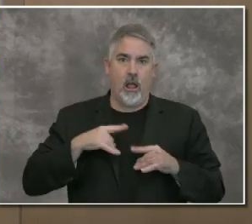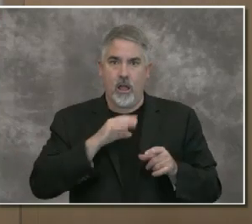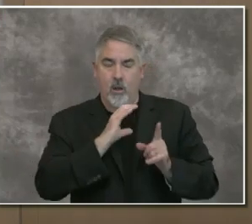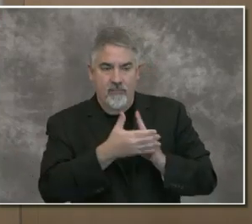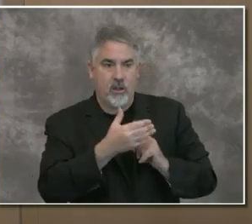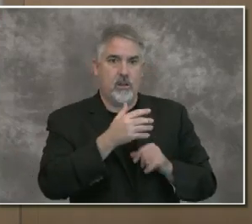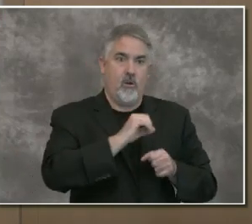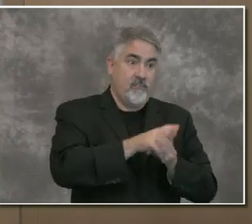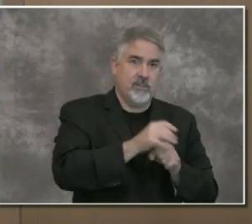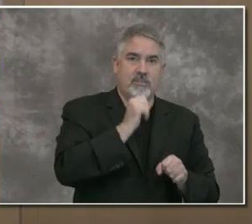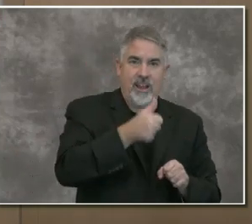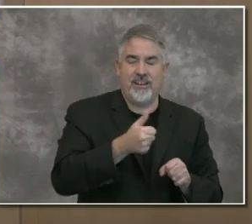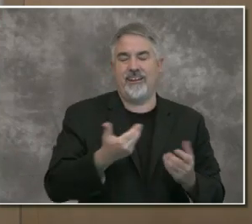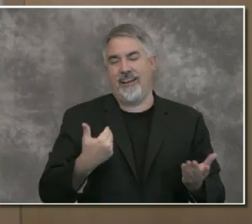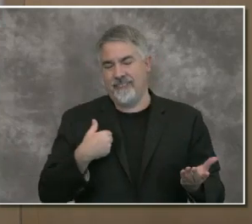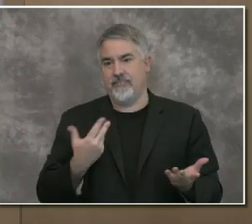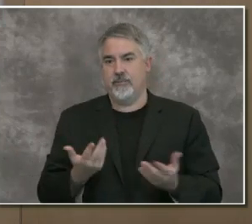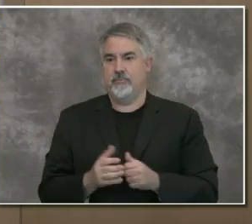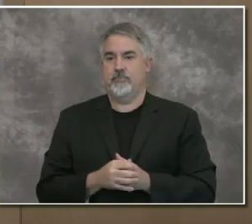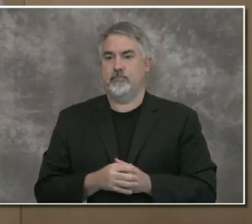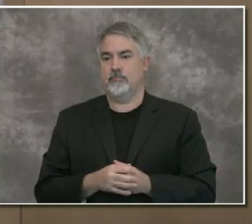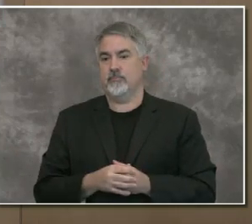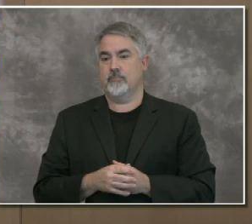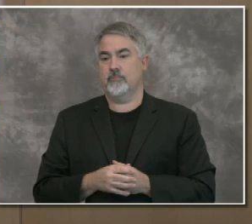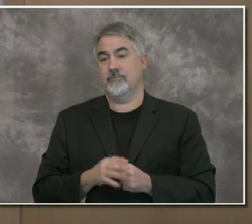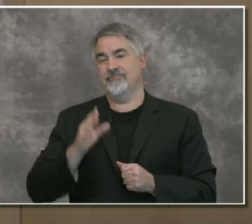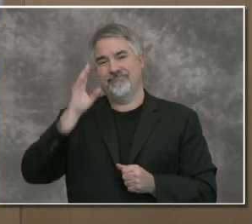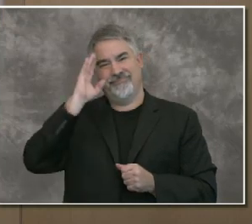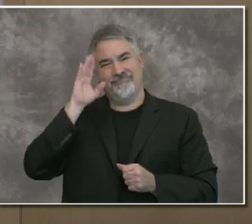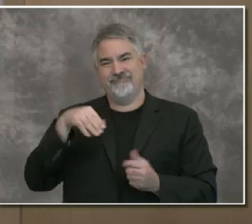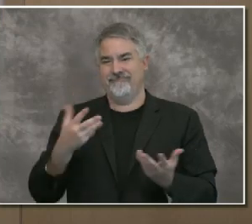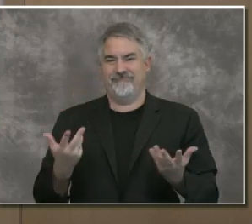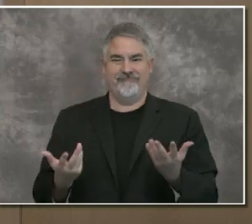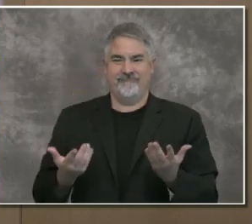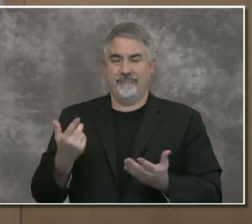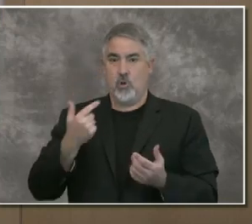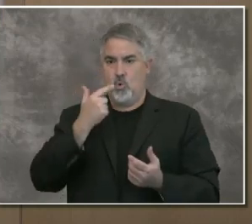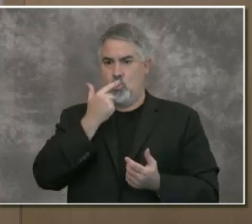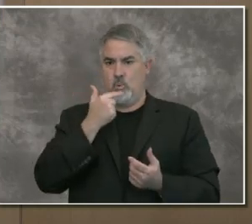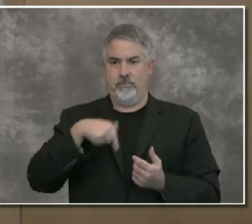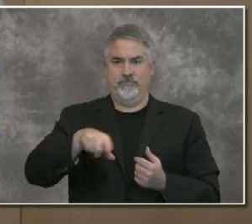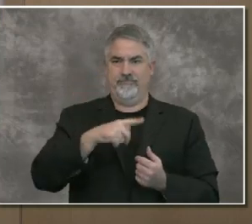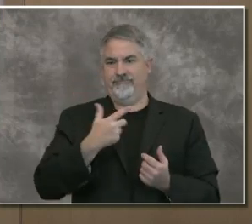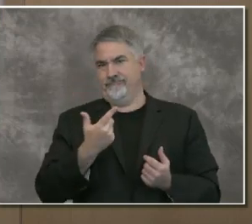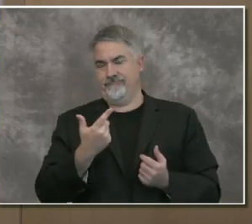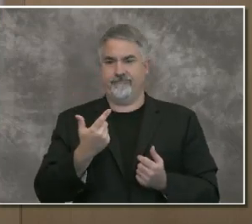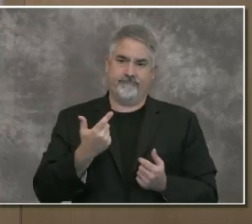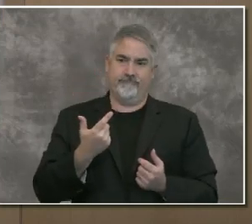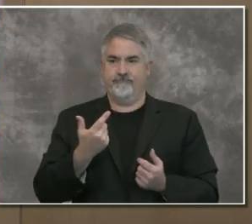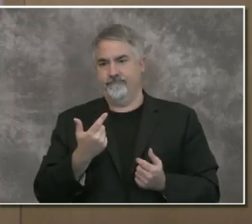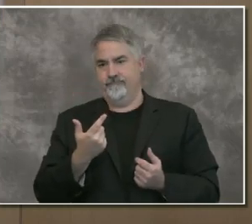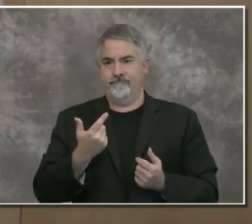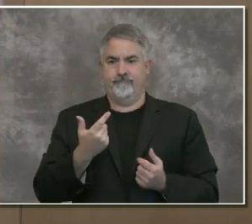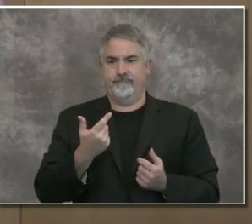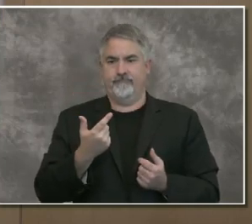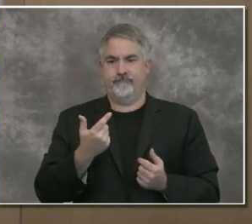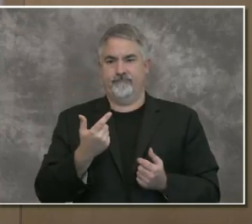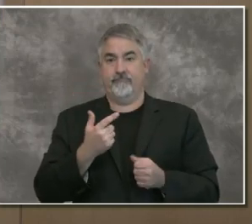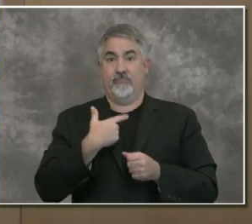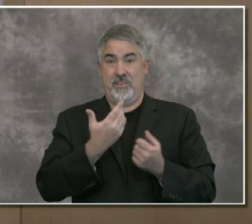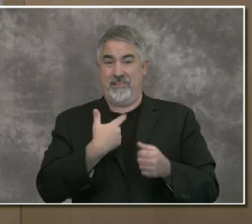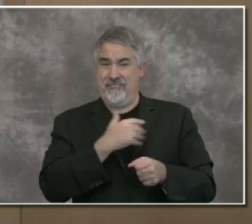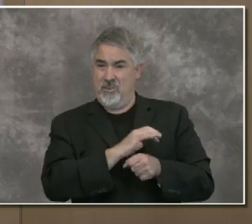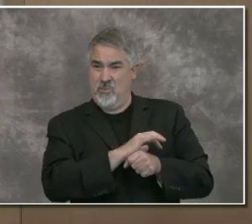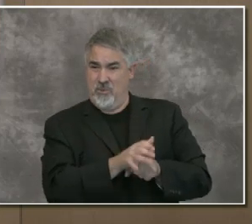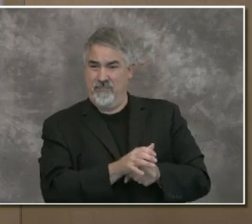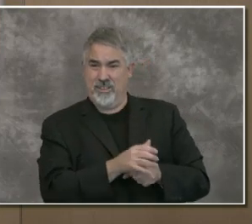We've consistently stated that those individuals that might have symptoms consistent with COVID-19, and that represents about